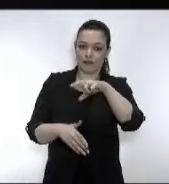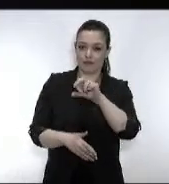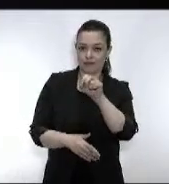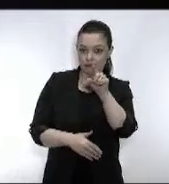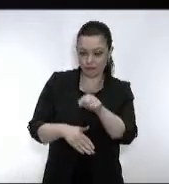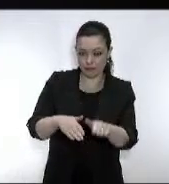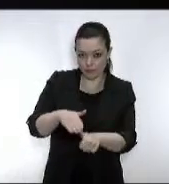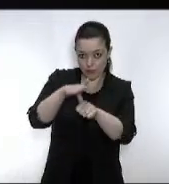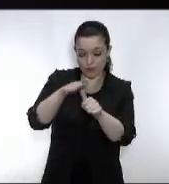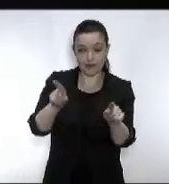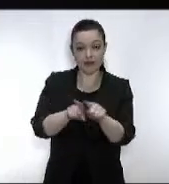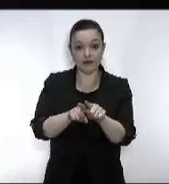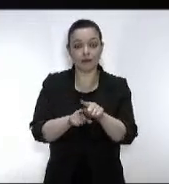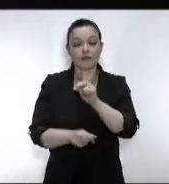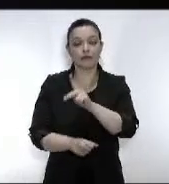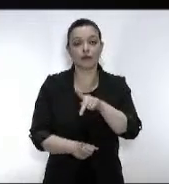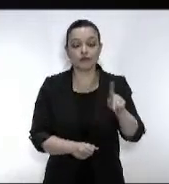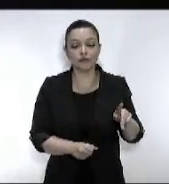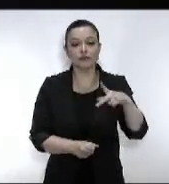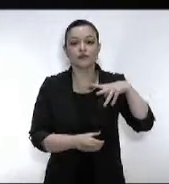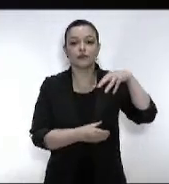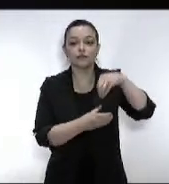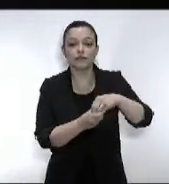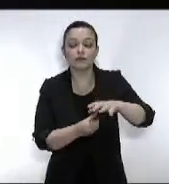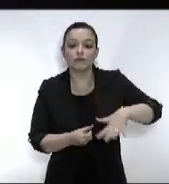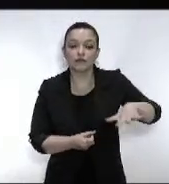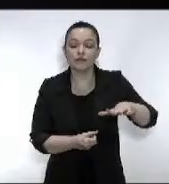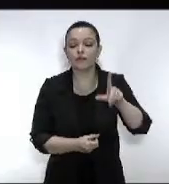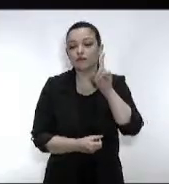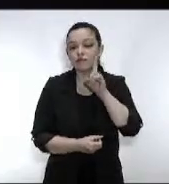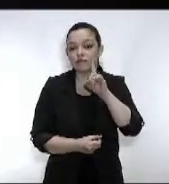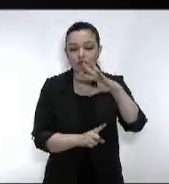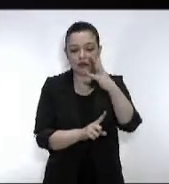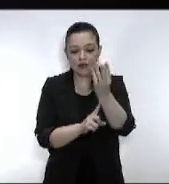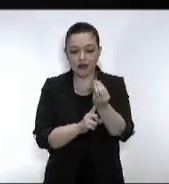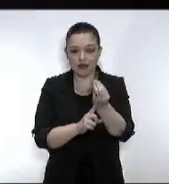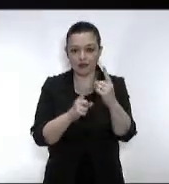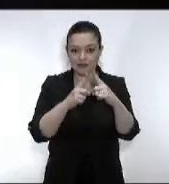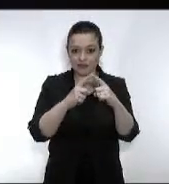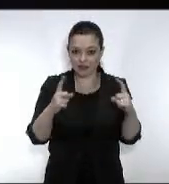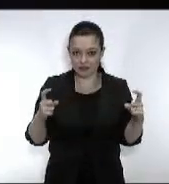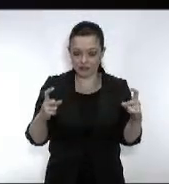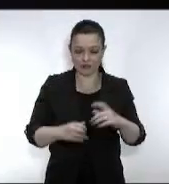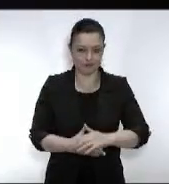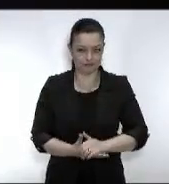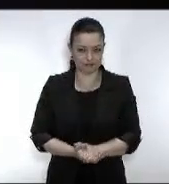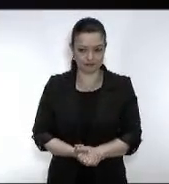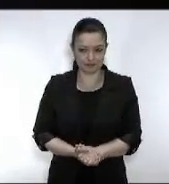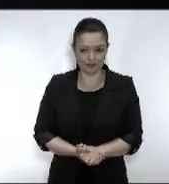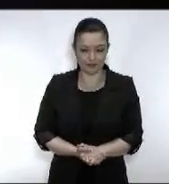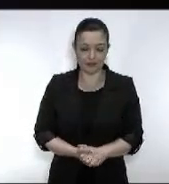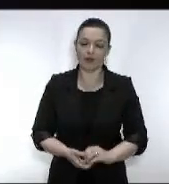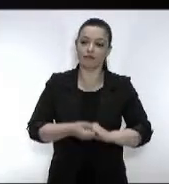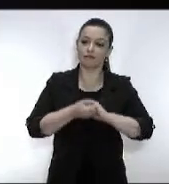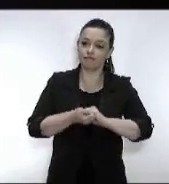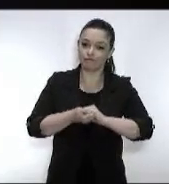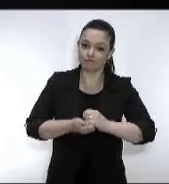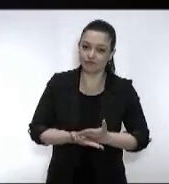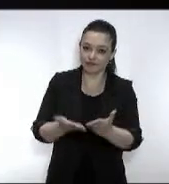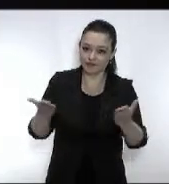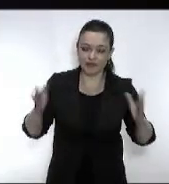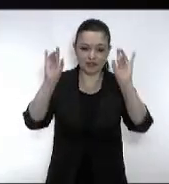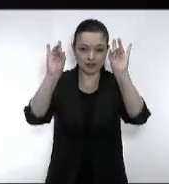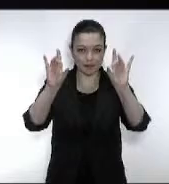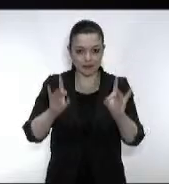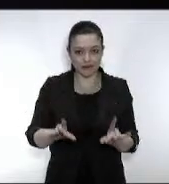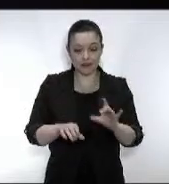PUC-Paraná, and Professor Mandi Stajuk, Interim Dean, College of Arts and Sciences. I'd like to greet especially the